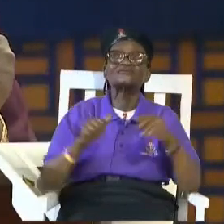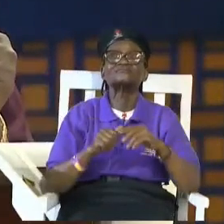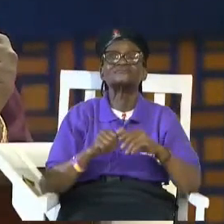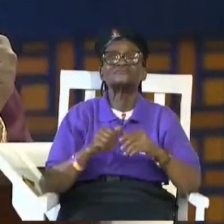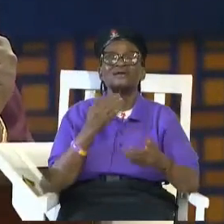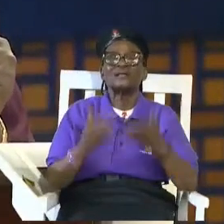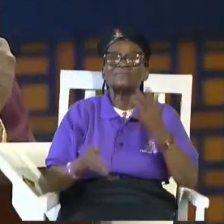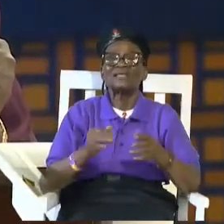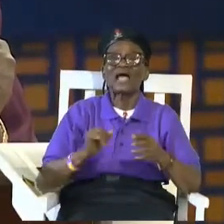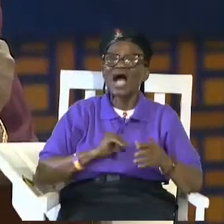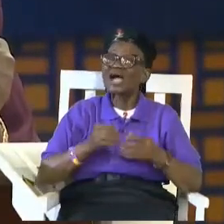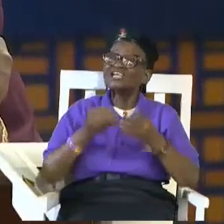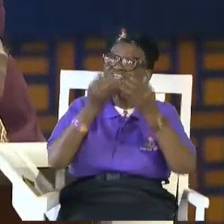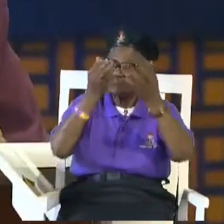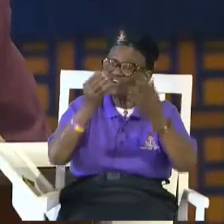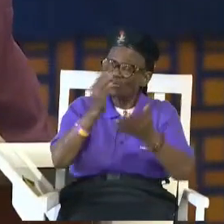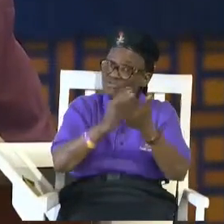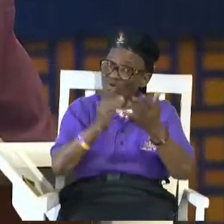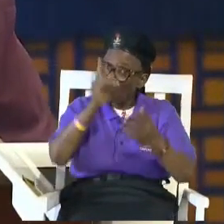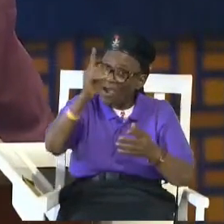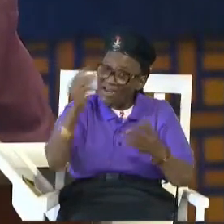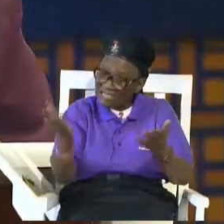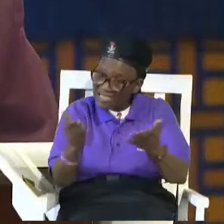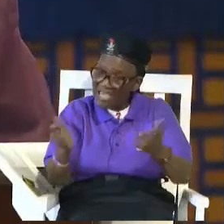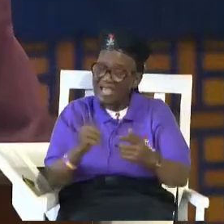May I inform somebody here tonight?